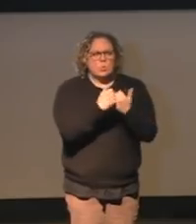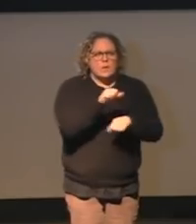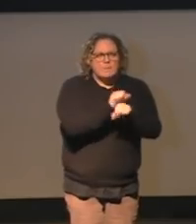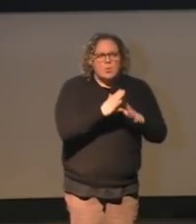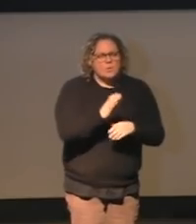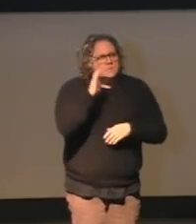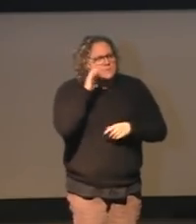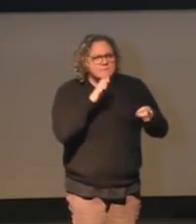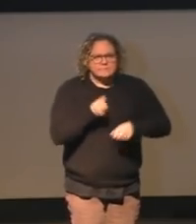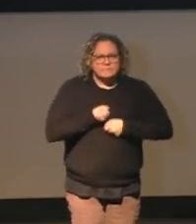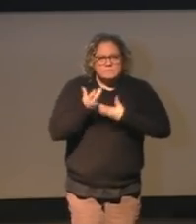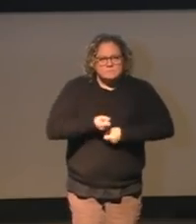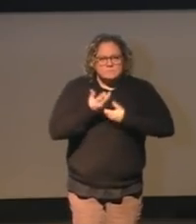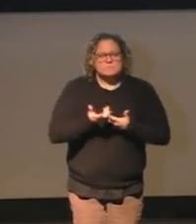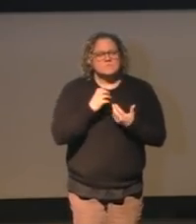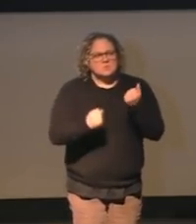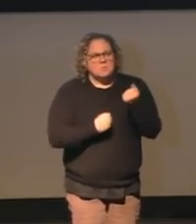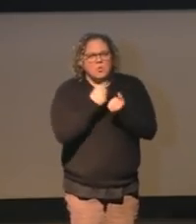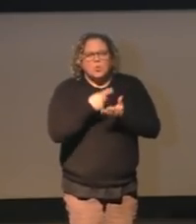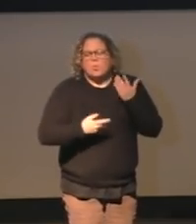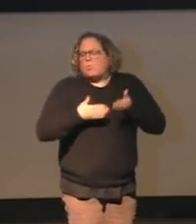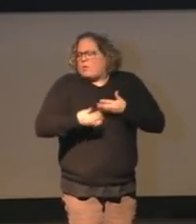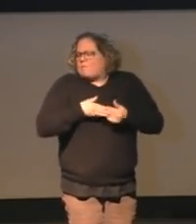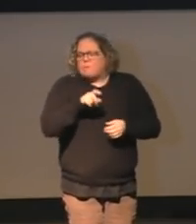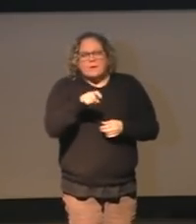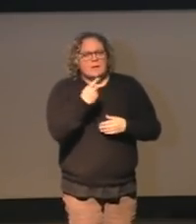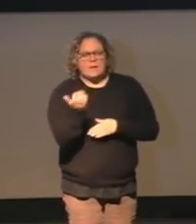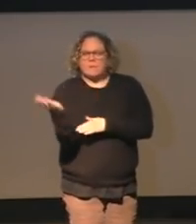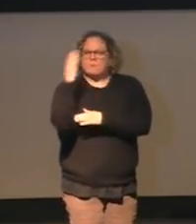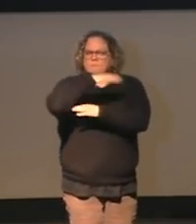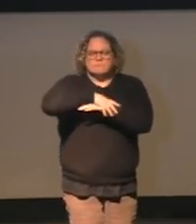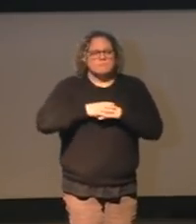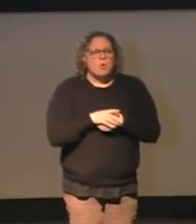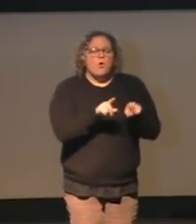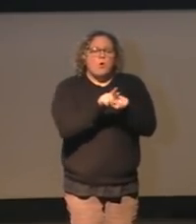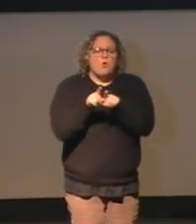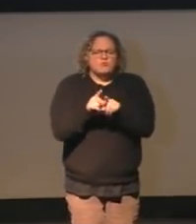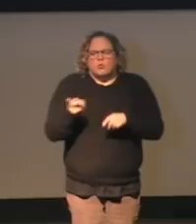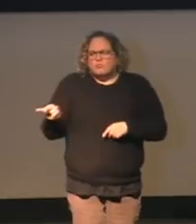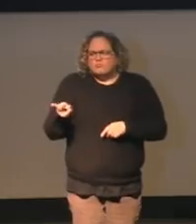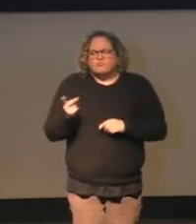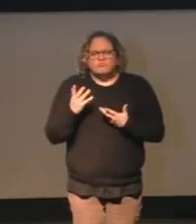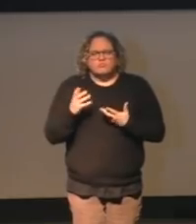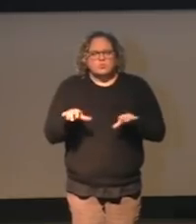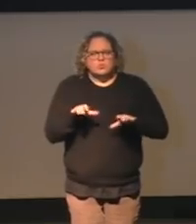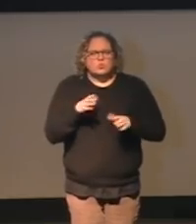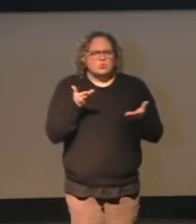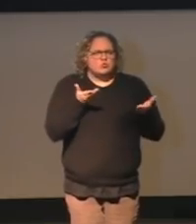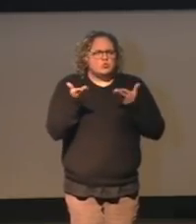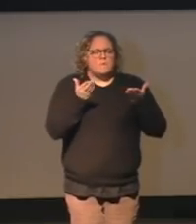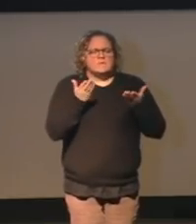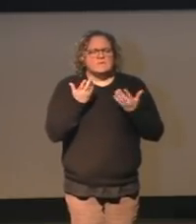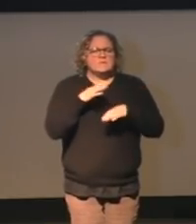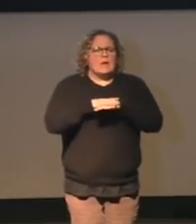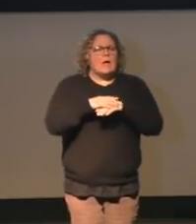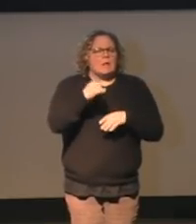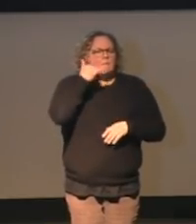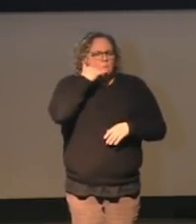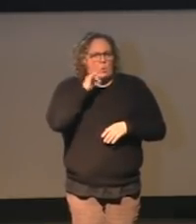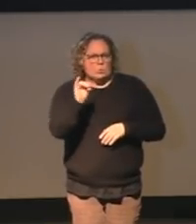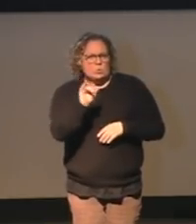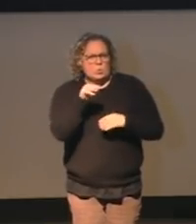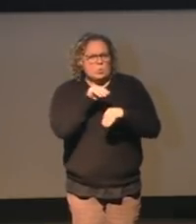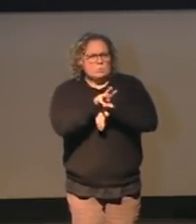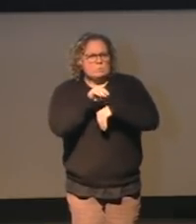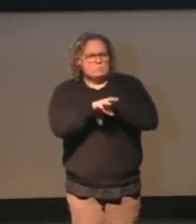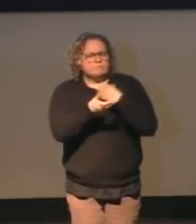they need to get through the day. Often they also do services, e-phone consult services as well. They're